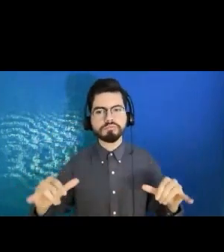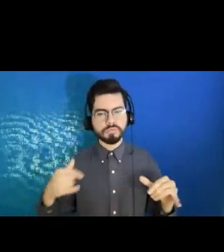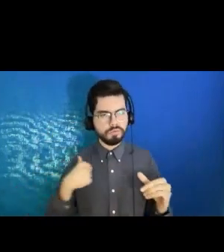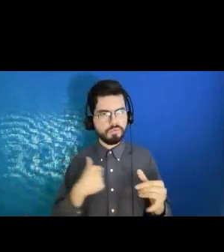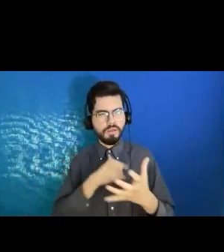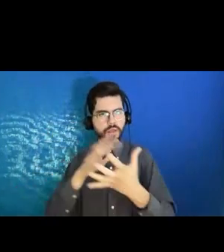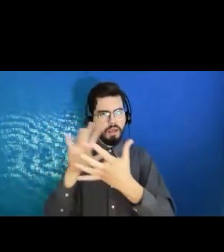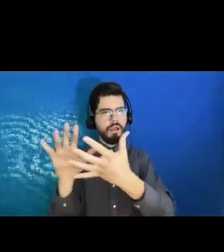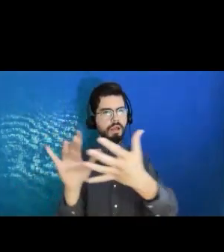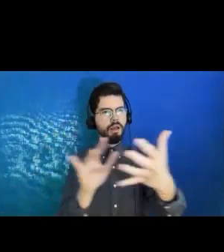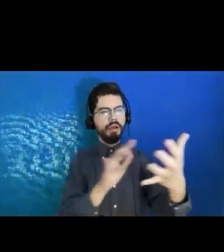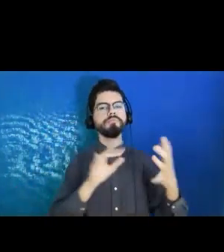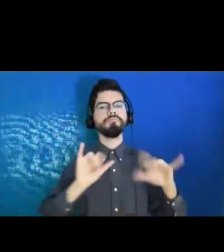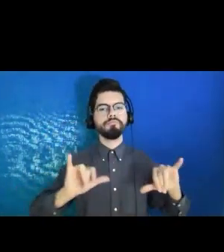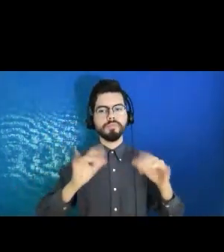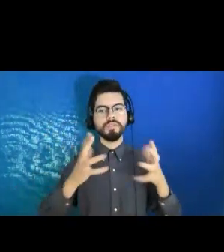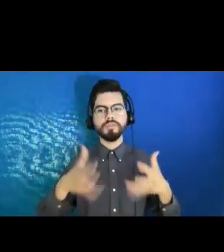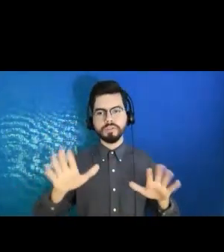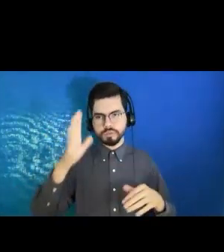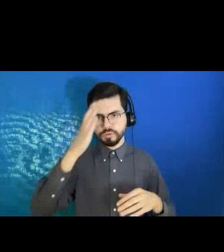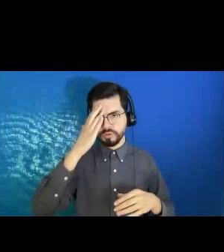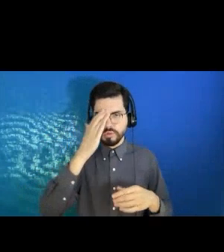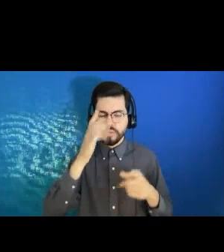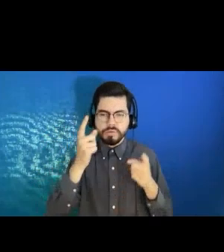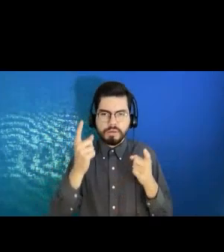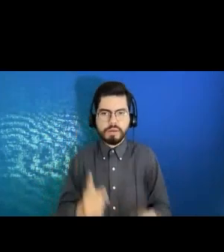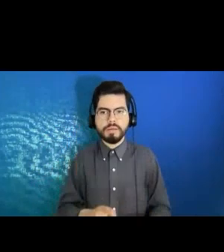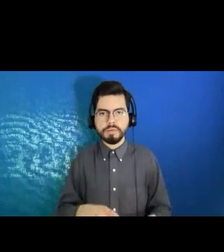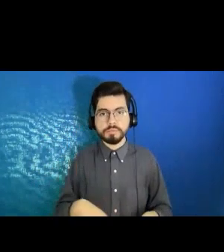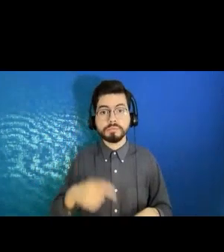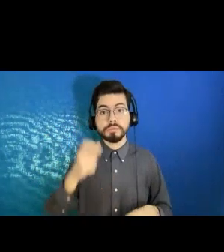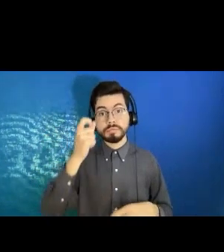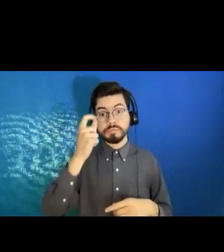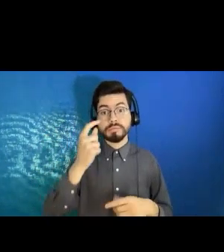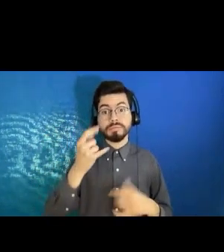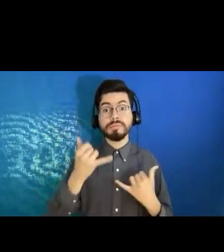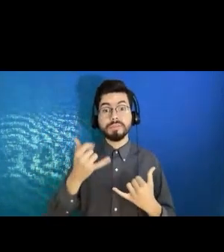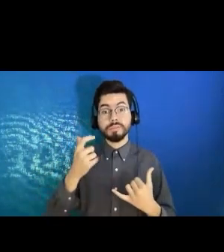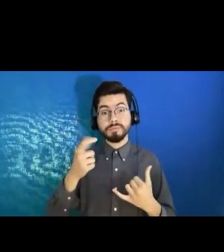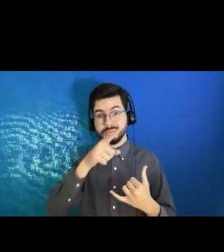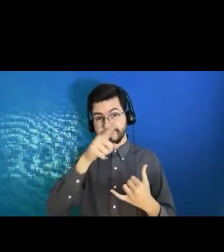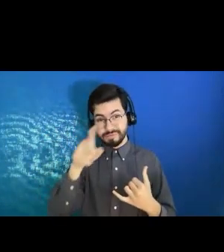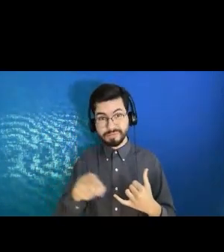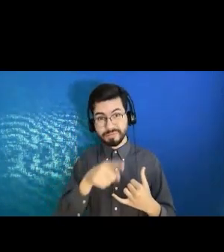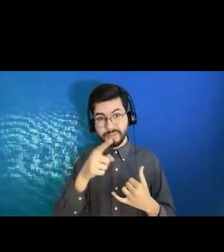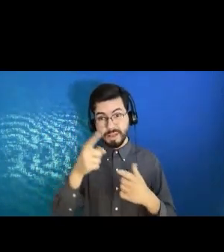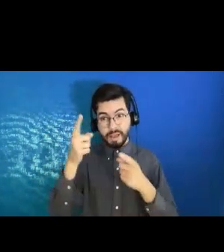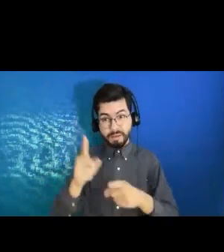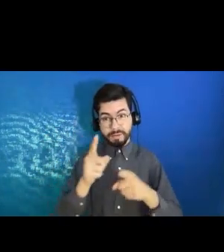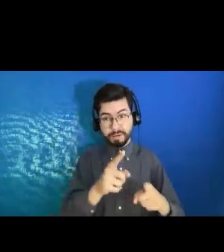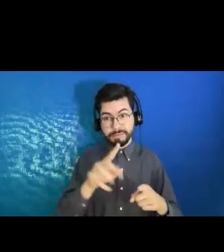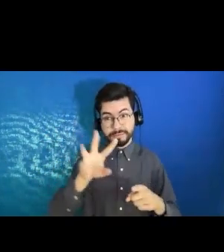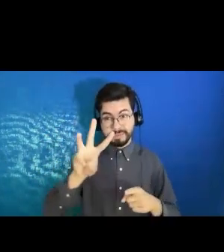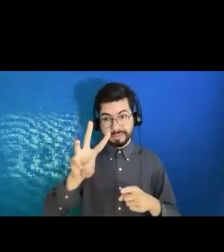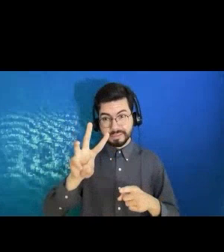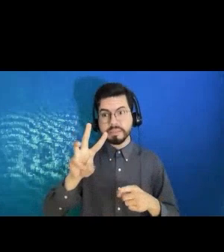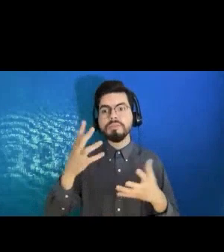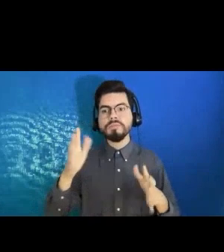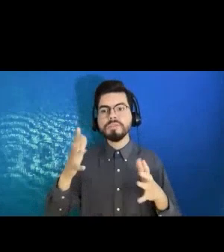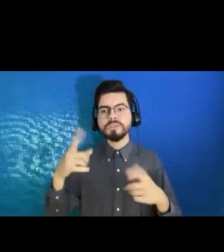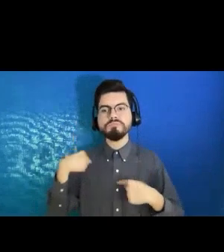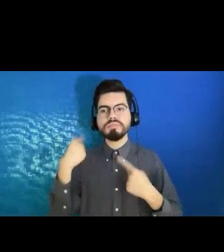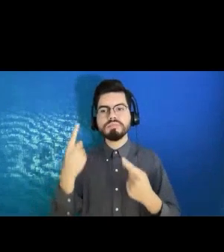number 4 out of the 6 things that are going to determine how big a fire season we have. If you're